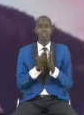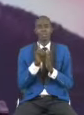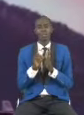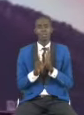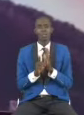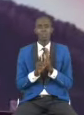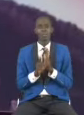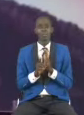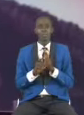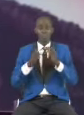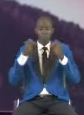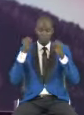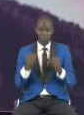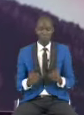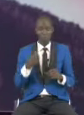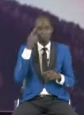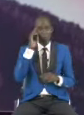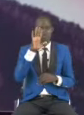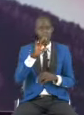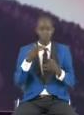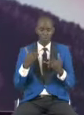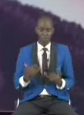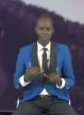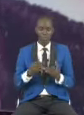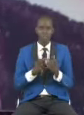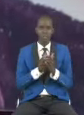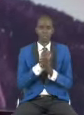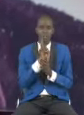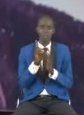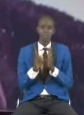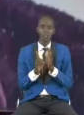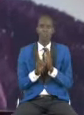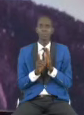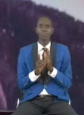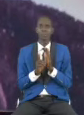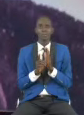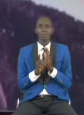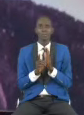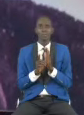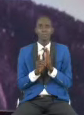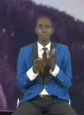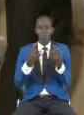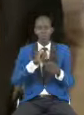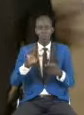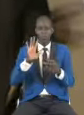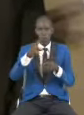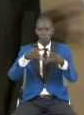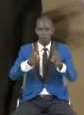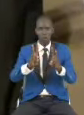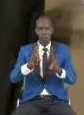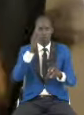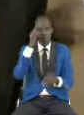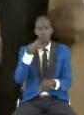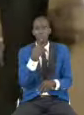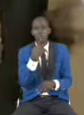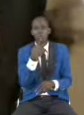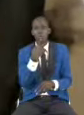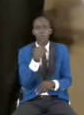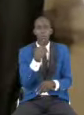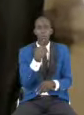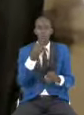Power for your present hour. It's coming your way. Where are you? Raise up